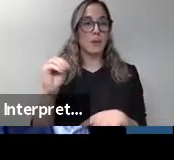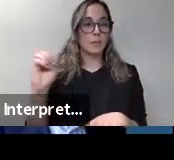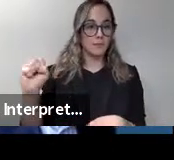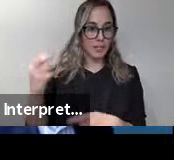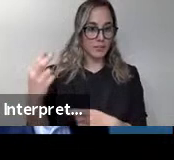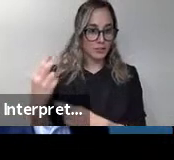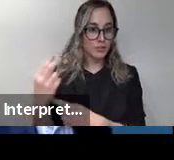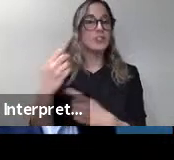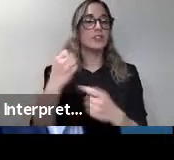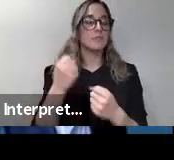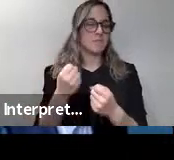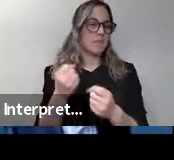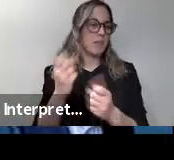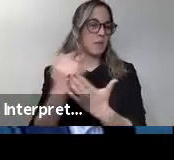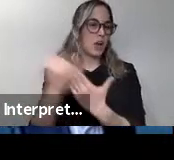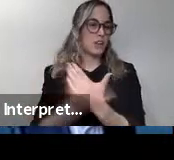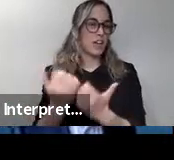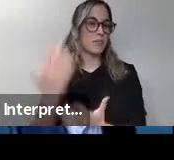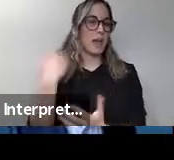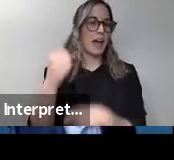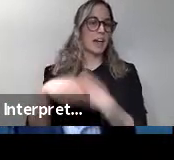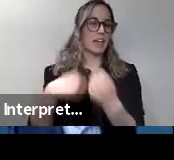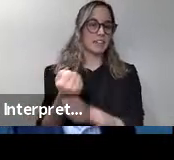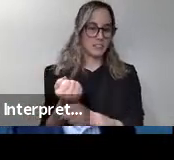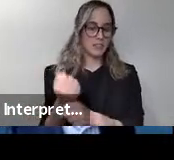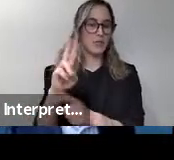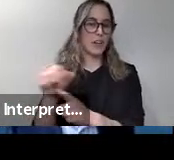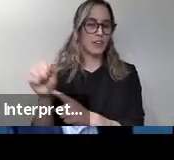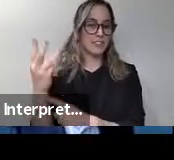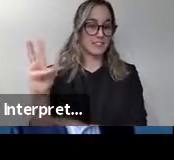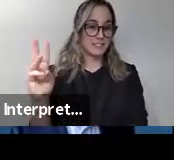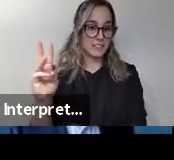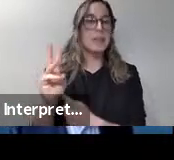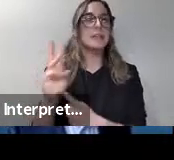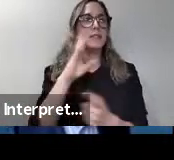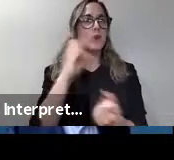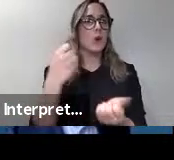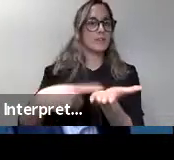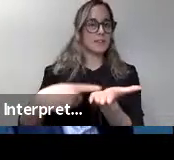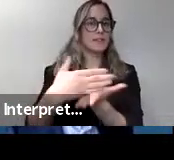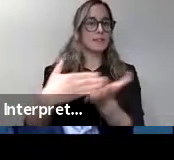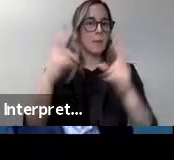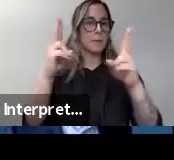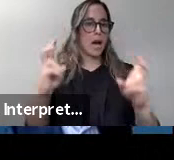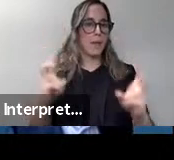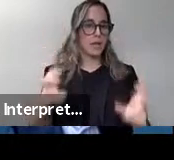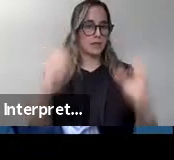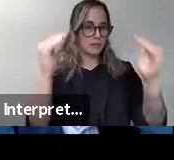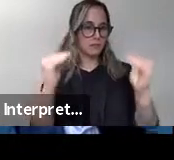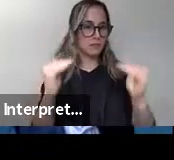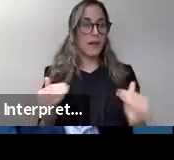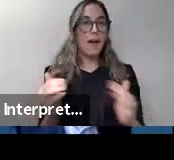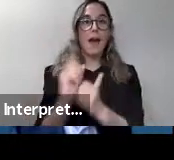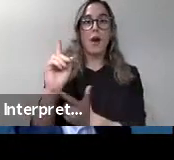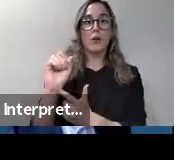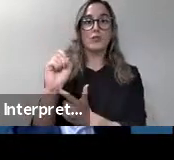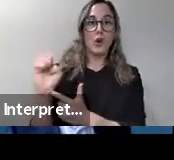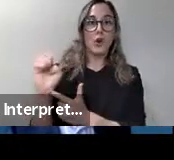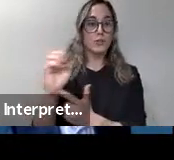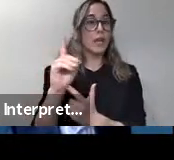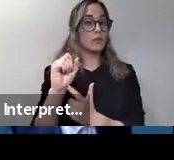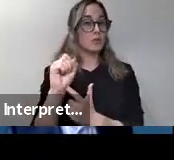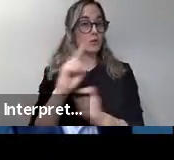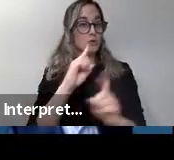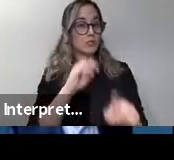in 2016. I'm going to walk us through the four topics listed on the screen, focusing on how the dose and the dose response curve was